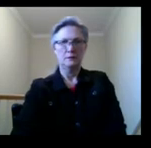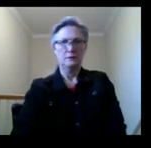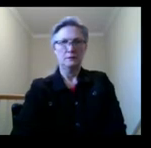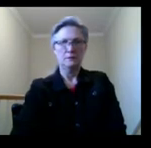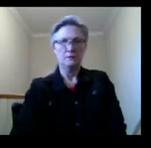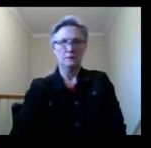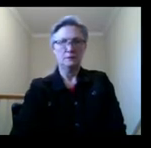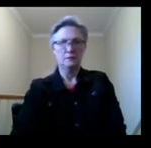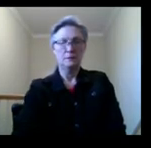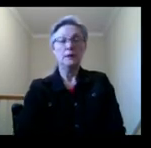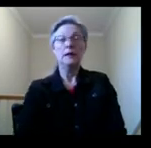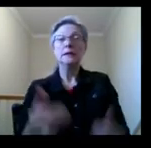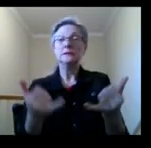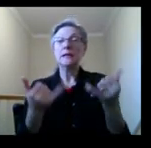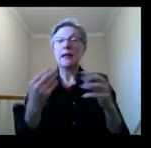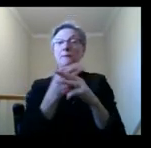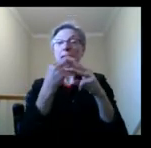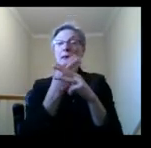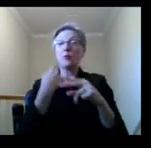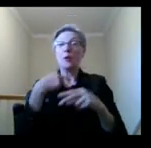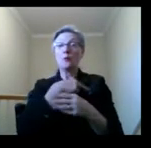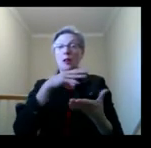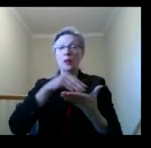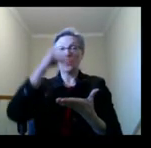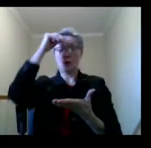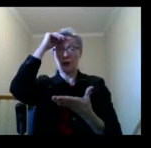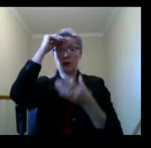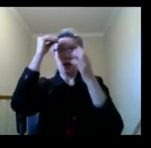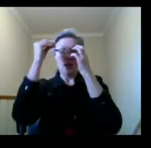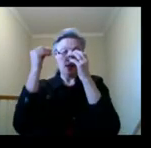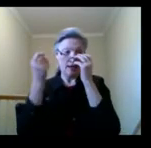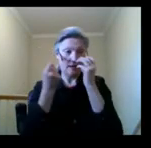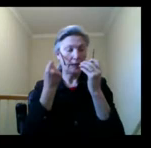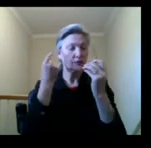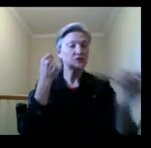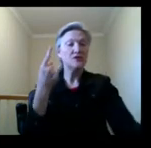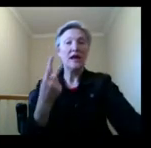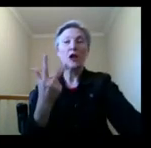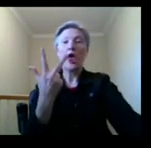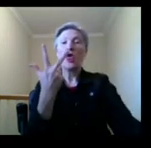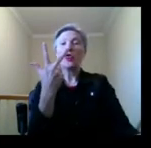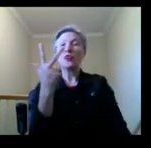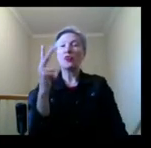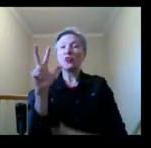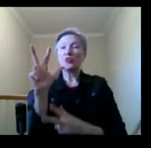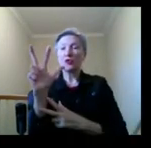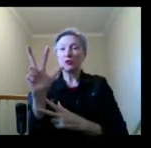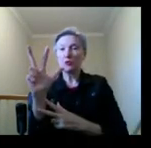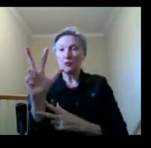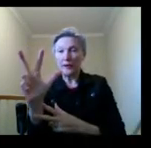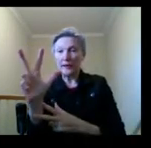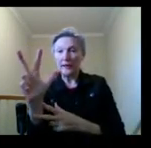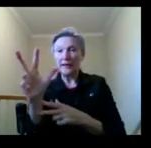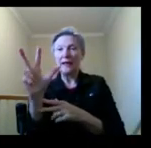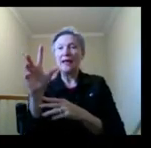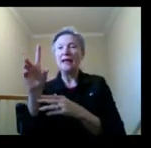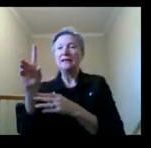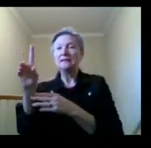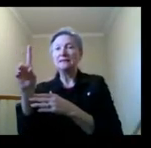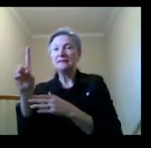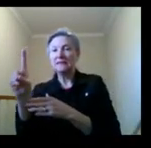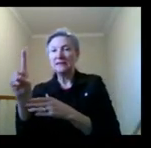Today in math, we're going to learn and understand three-dimensional shapes and what objects